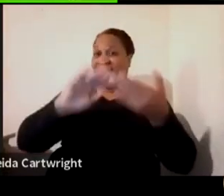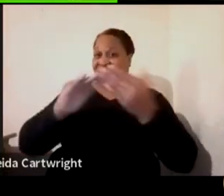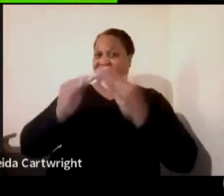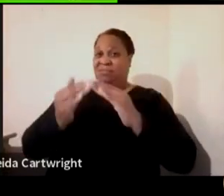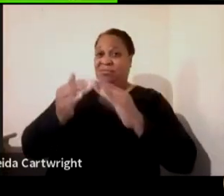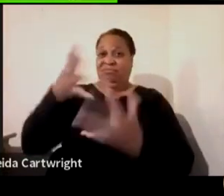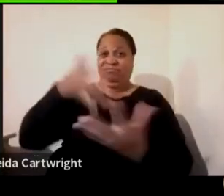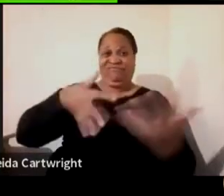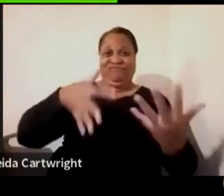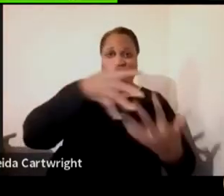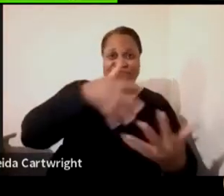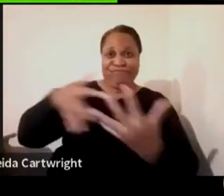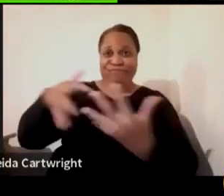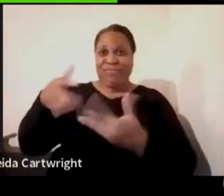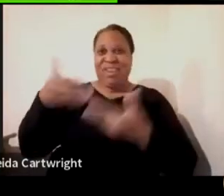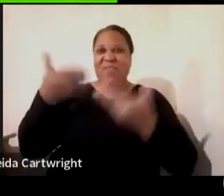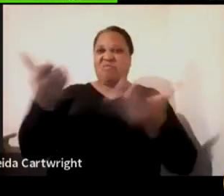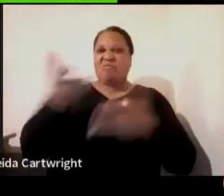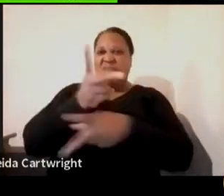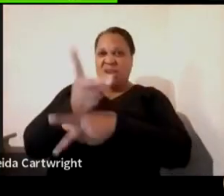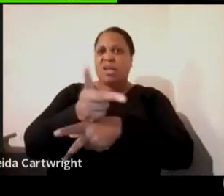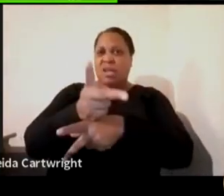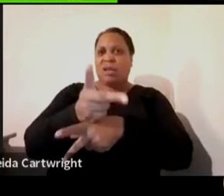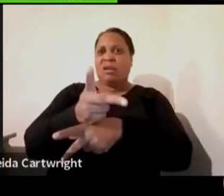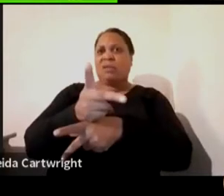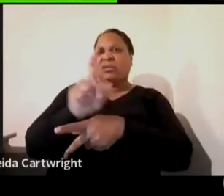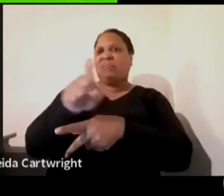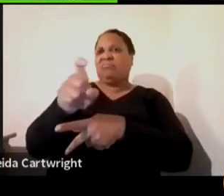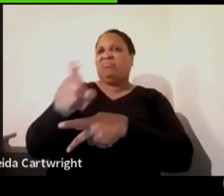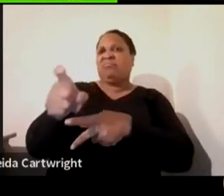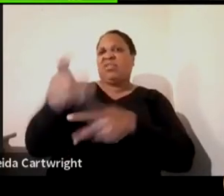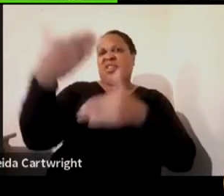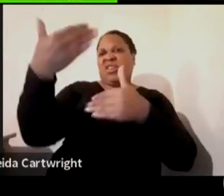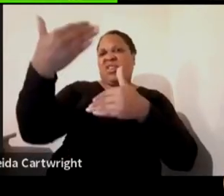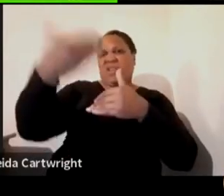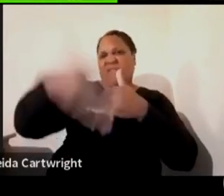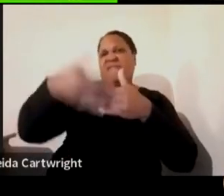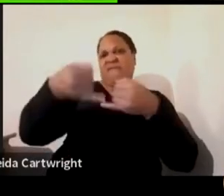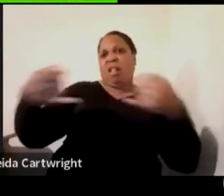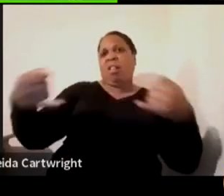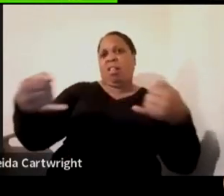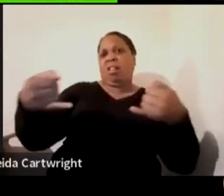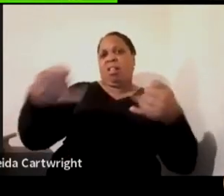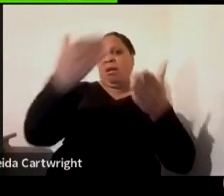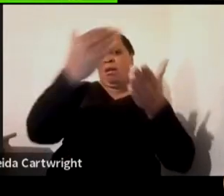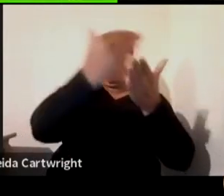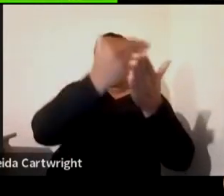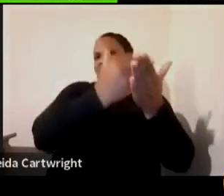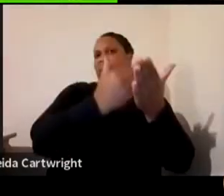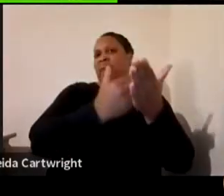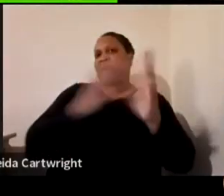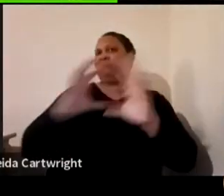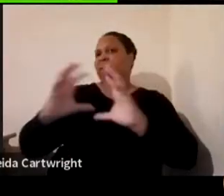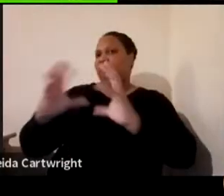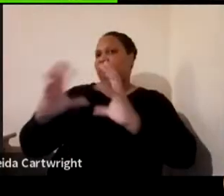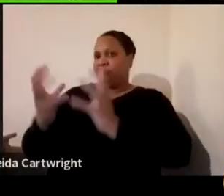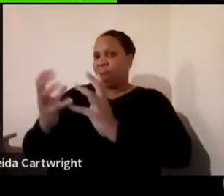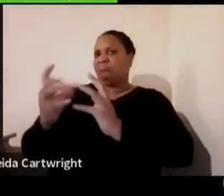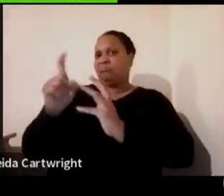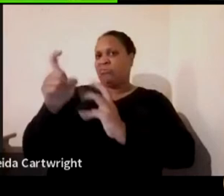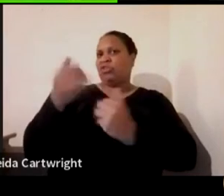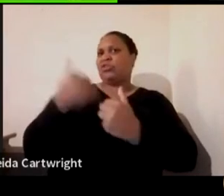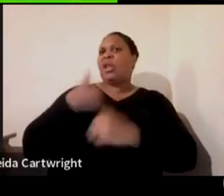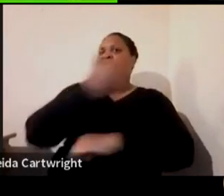and you're providing care, you would be considered to be part of the frontline individuals who should have the vaccine